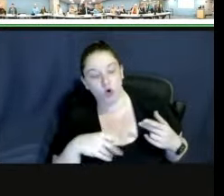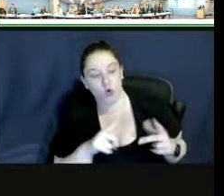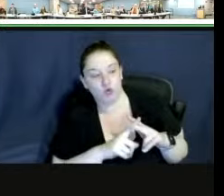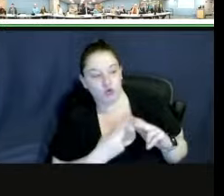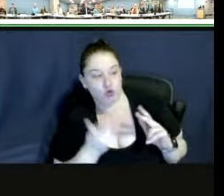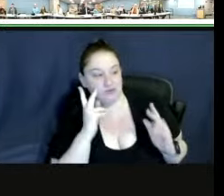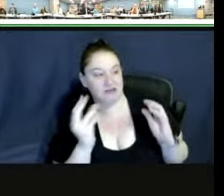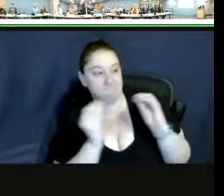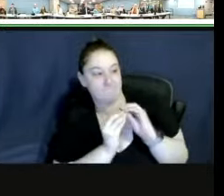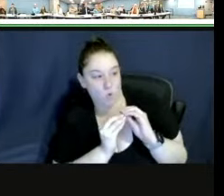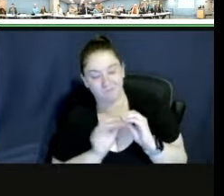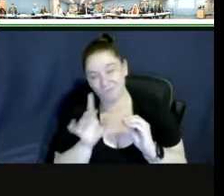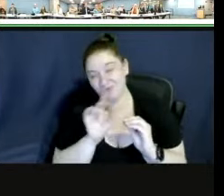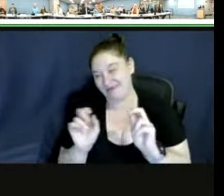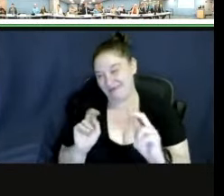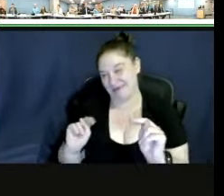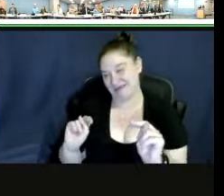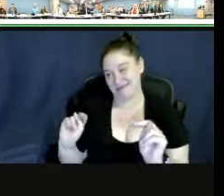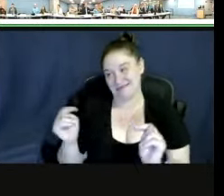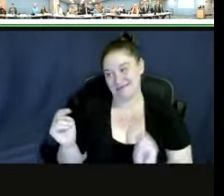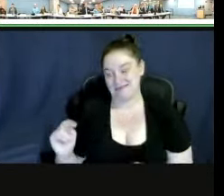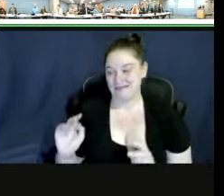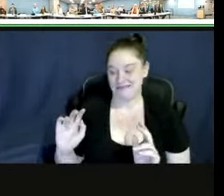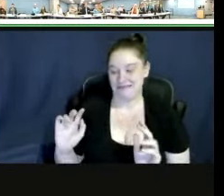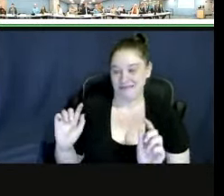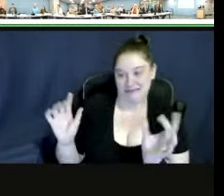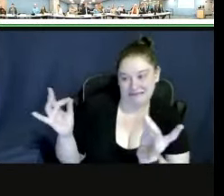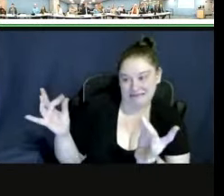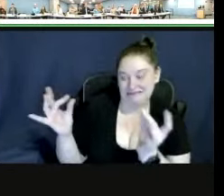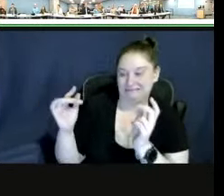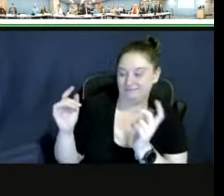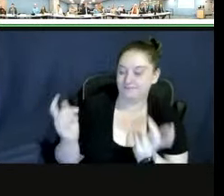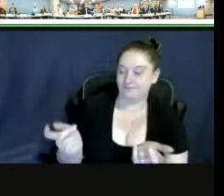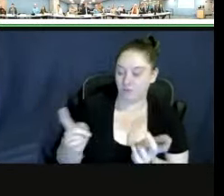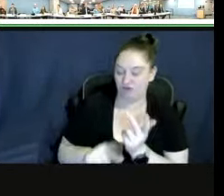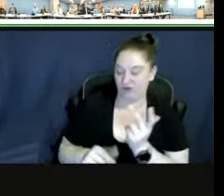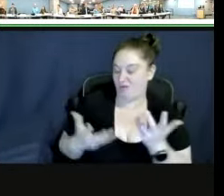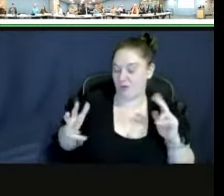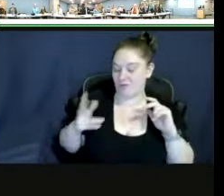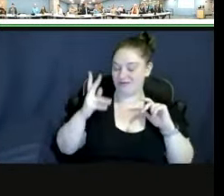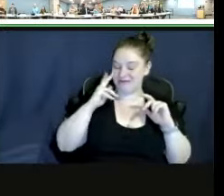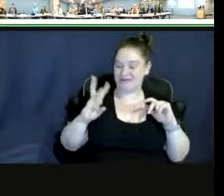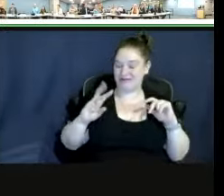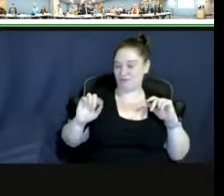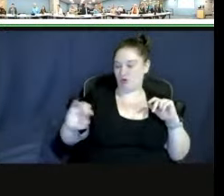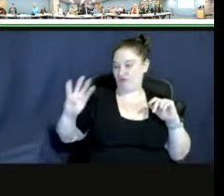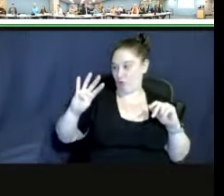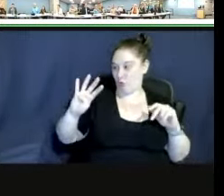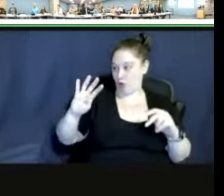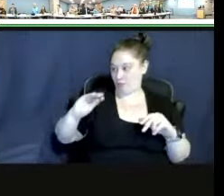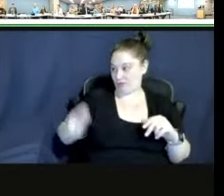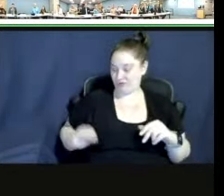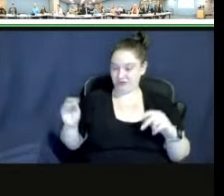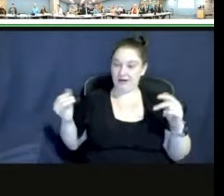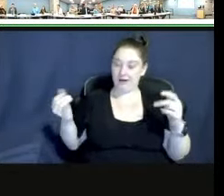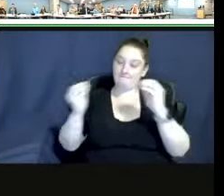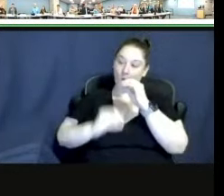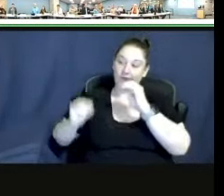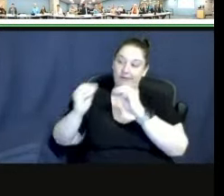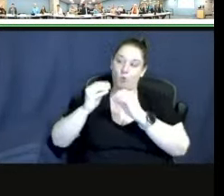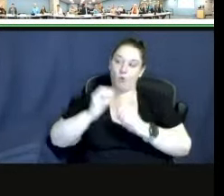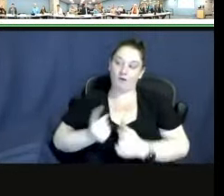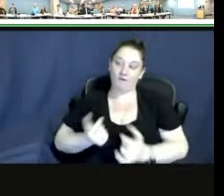2024. That's nuanced because we're seeing a 6.4% increase in our calls this year. Throughout the year, our fires are up, you know,